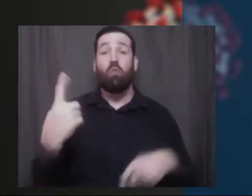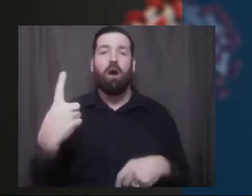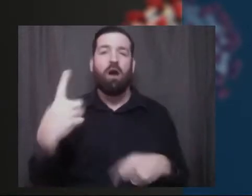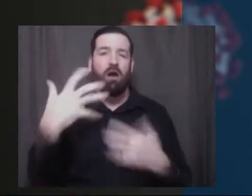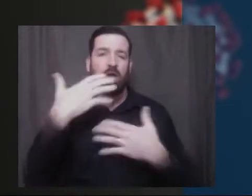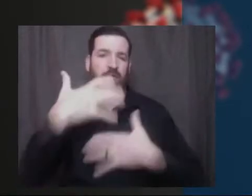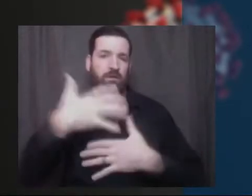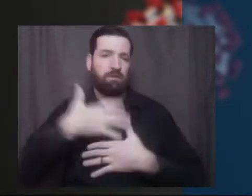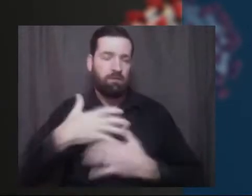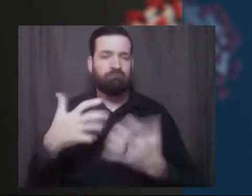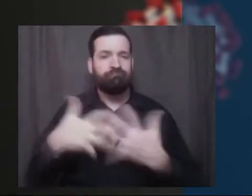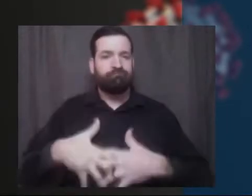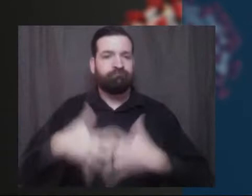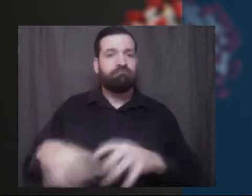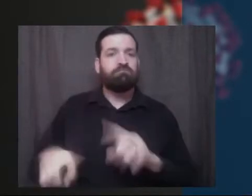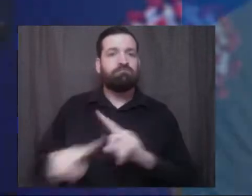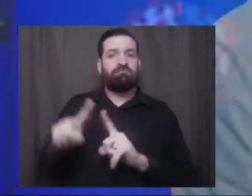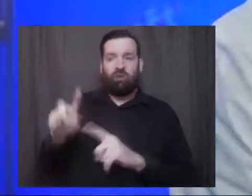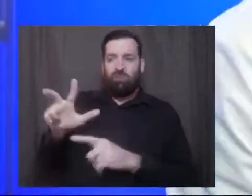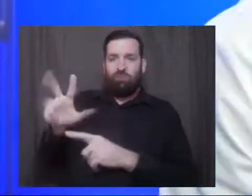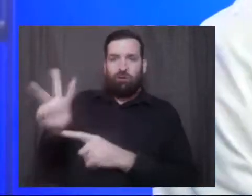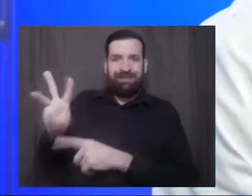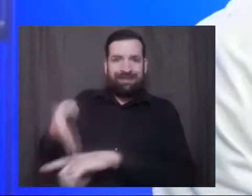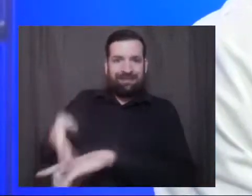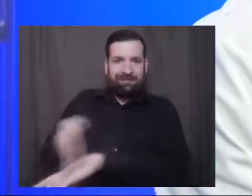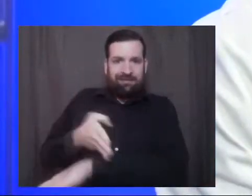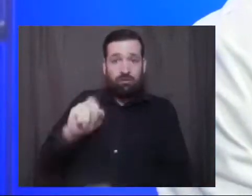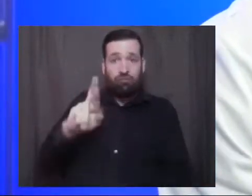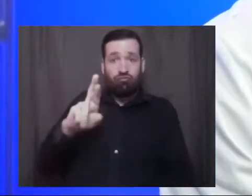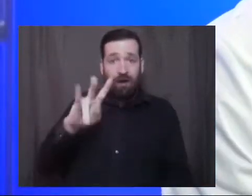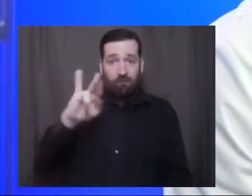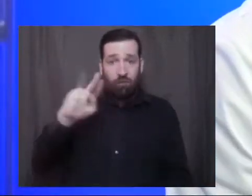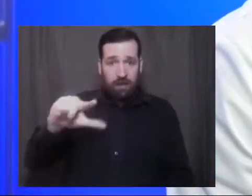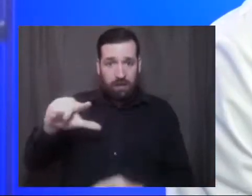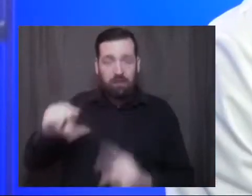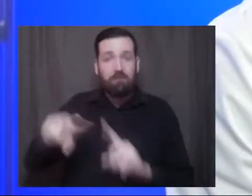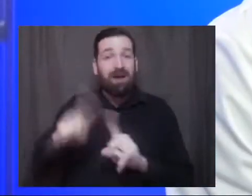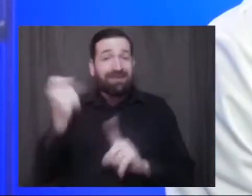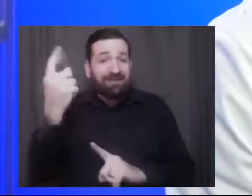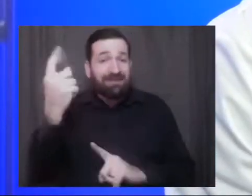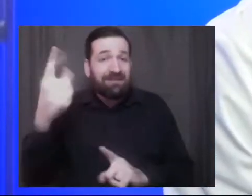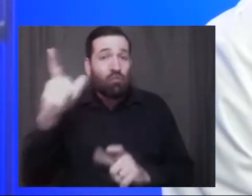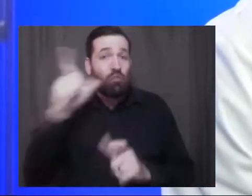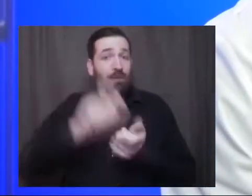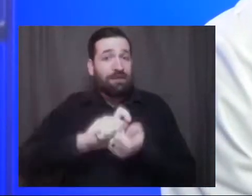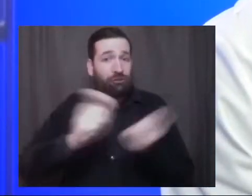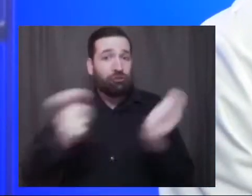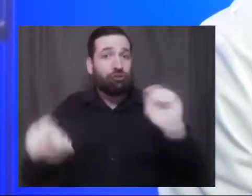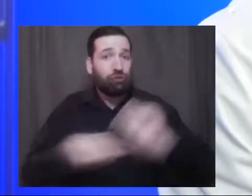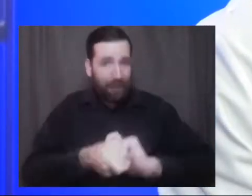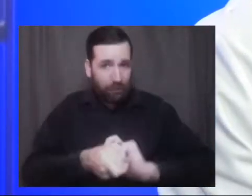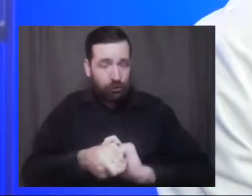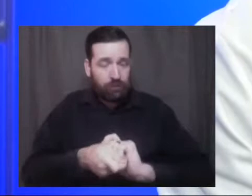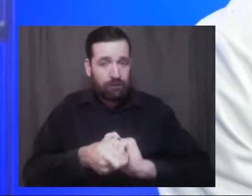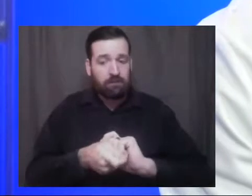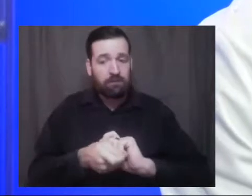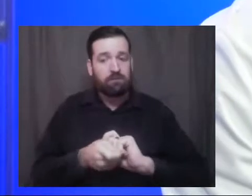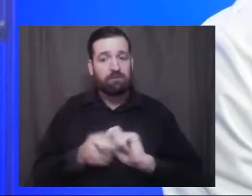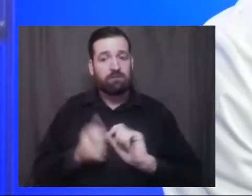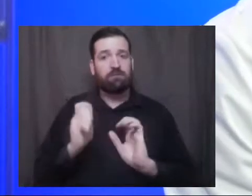period. But I would like to make a statement. We are going to be changing our admission